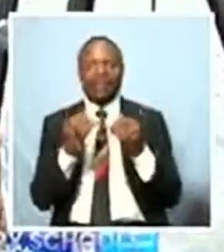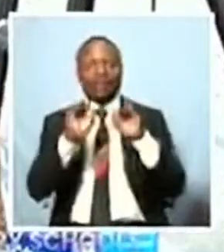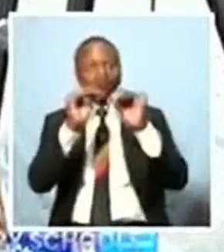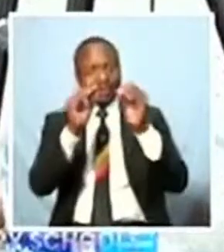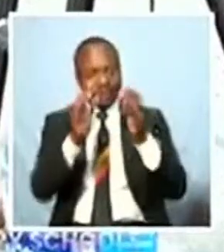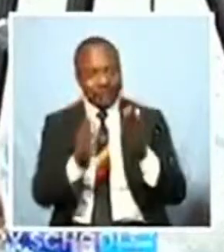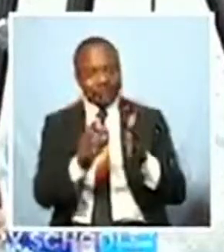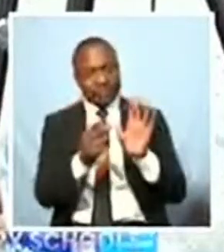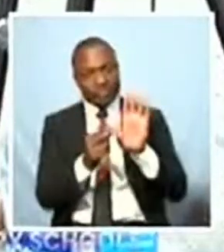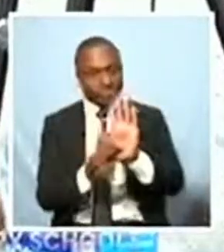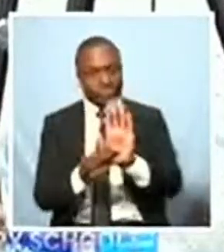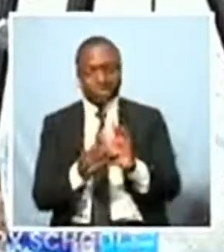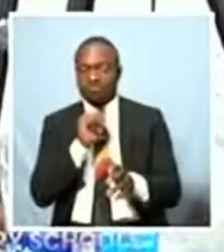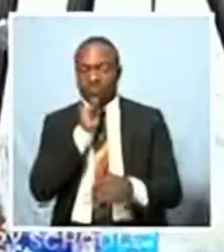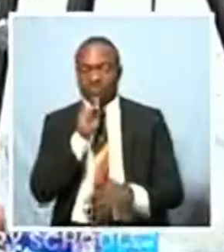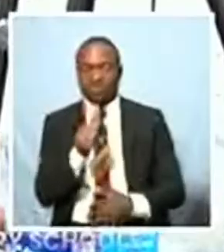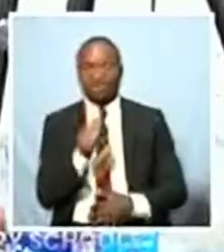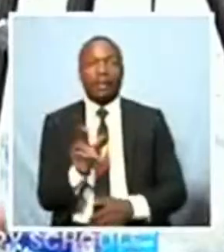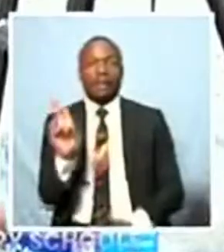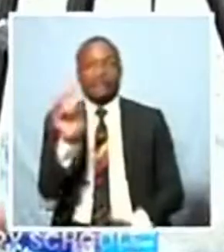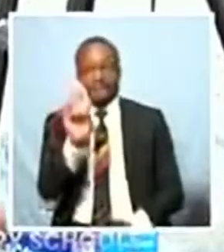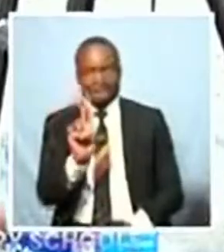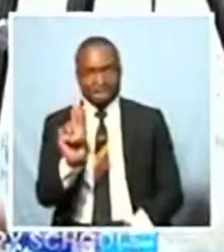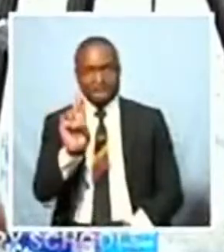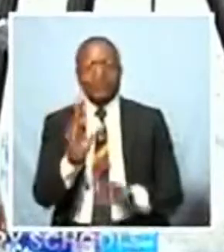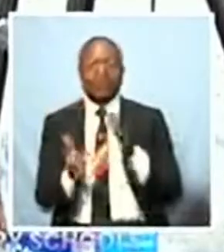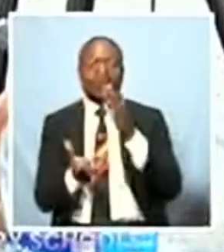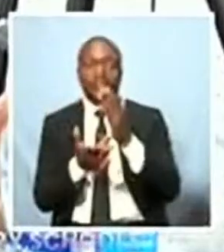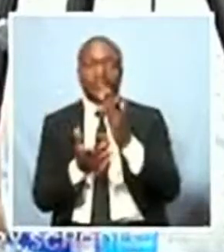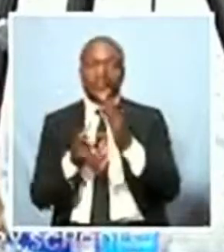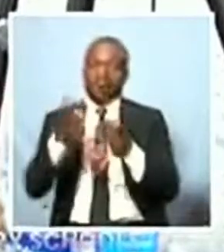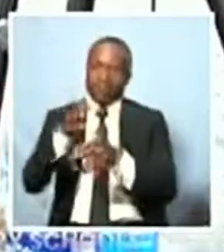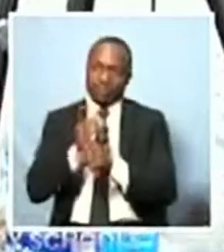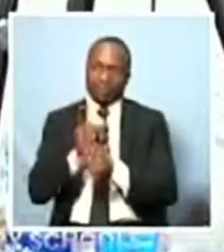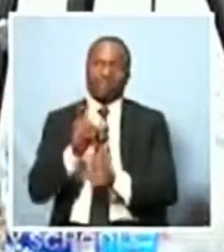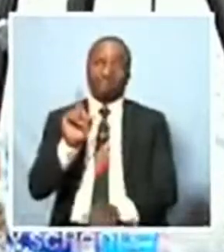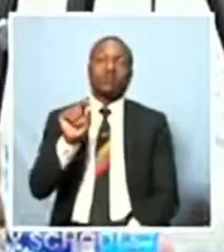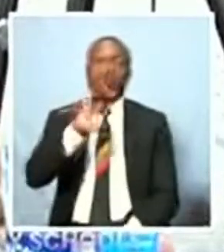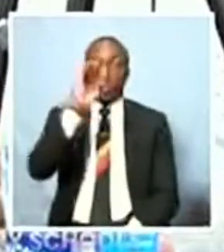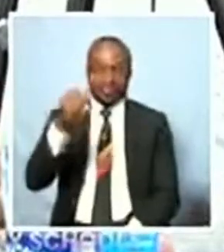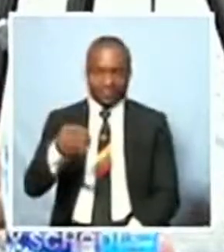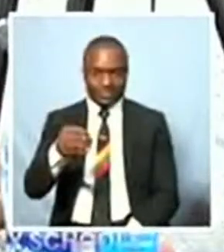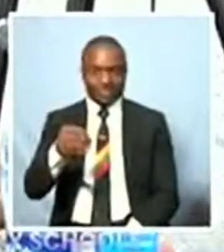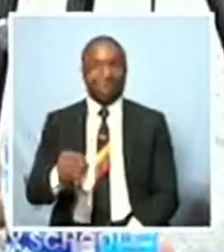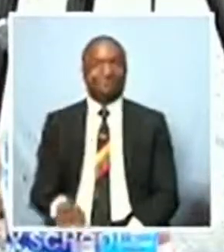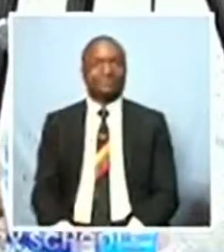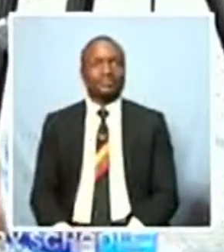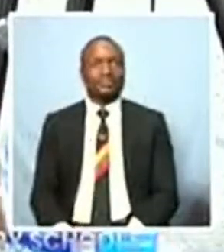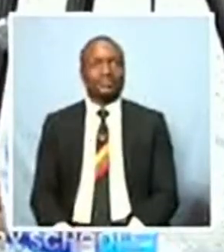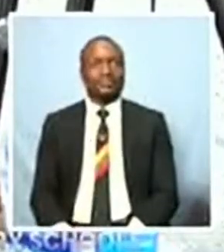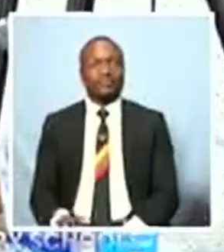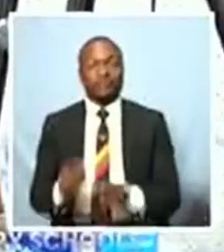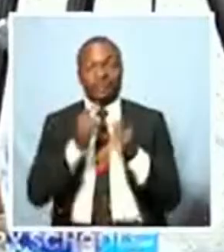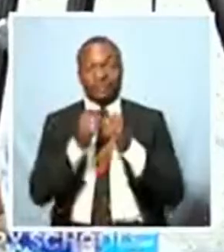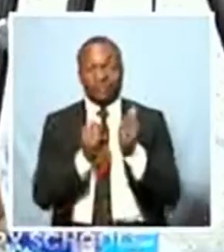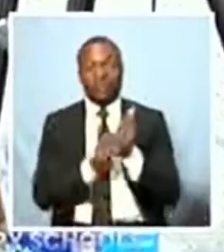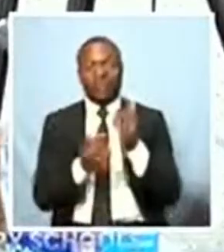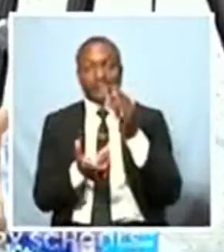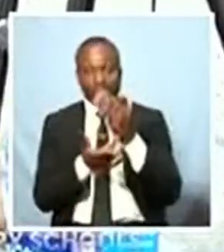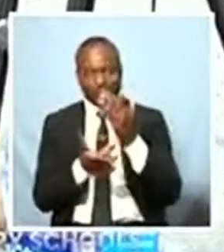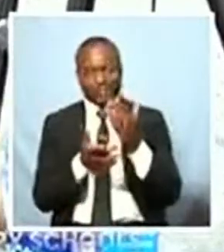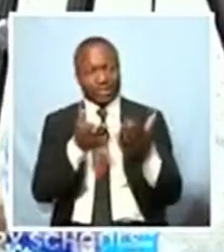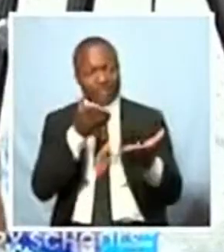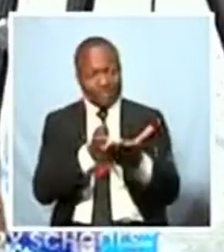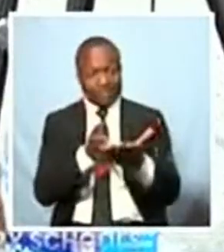have indicated not being able to use the technology, where we received a 20% to that effect, referring to technology. So